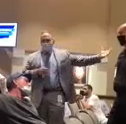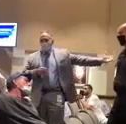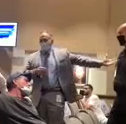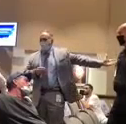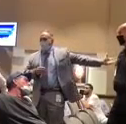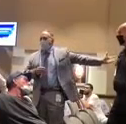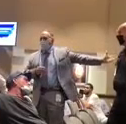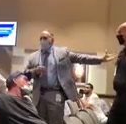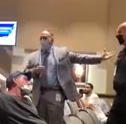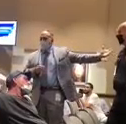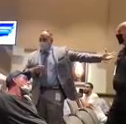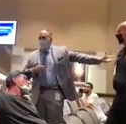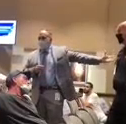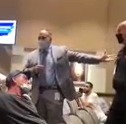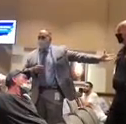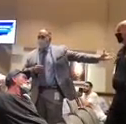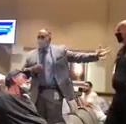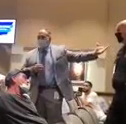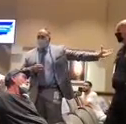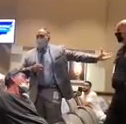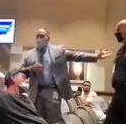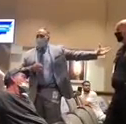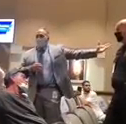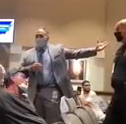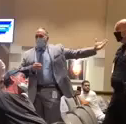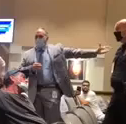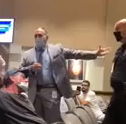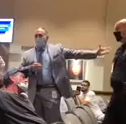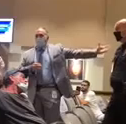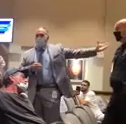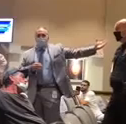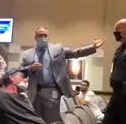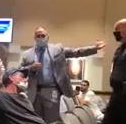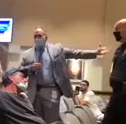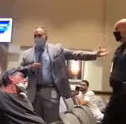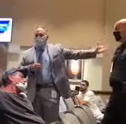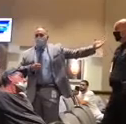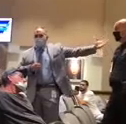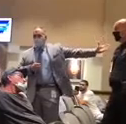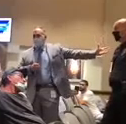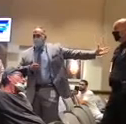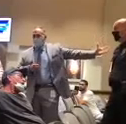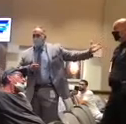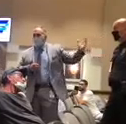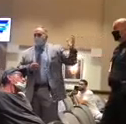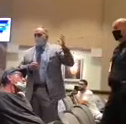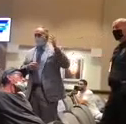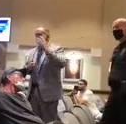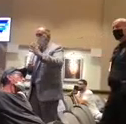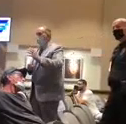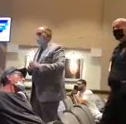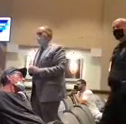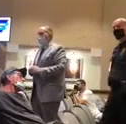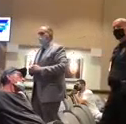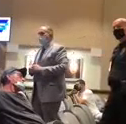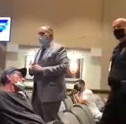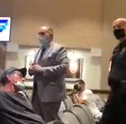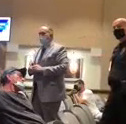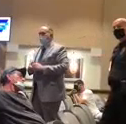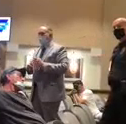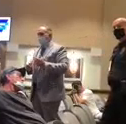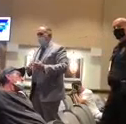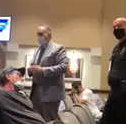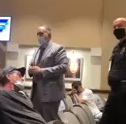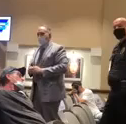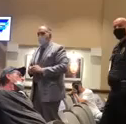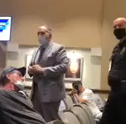and then let them discuss and make the policy decisions that they need to make going forward based on the input.